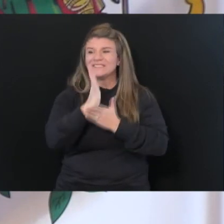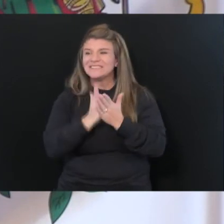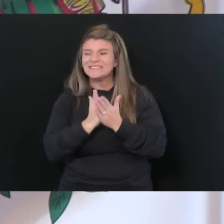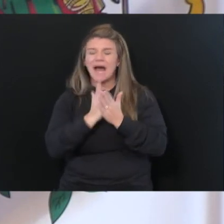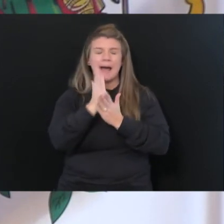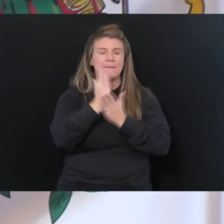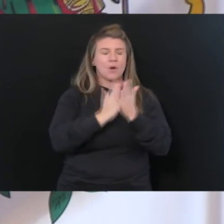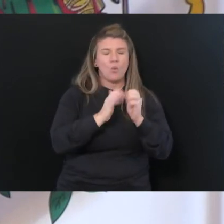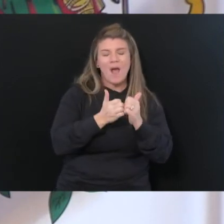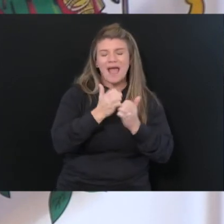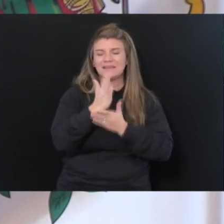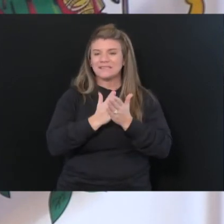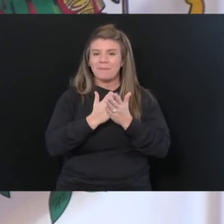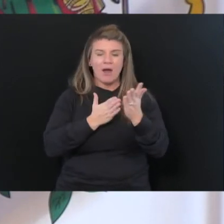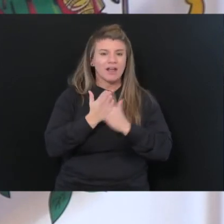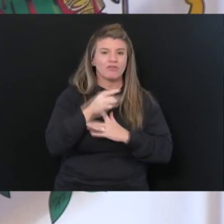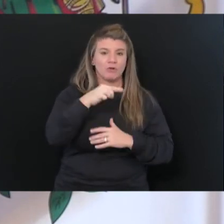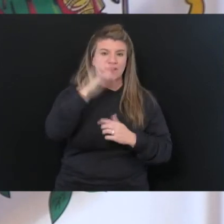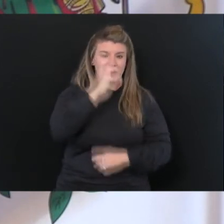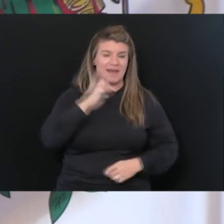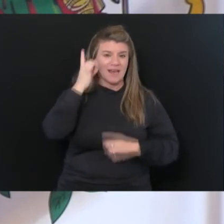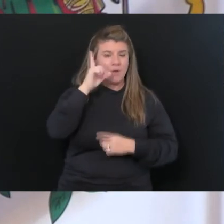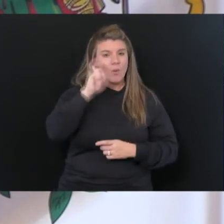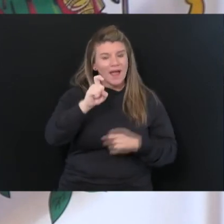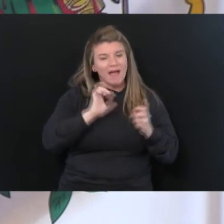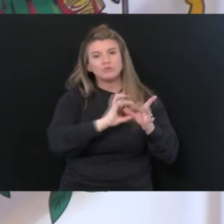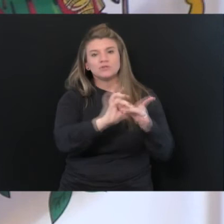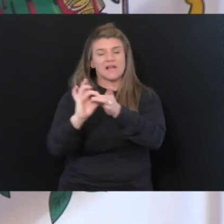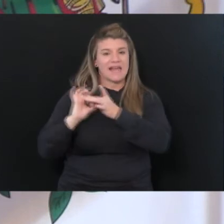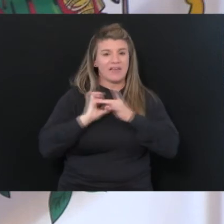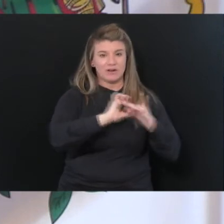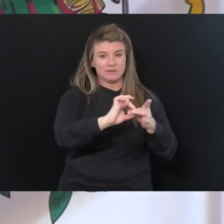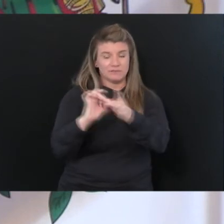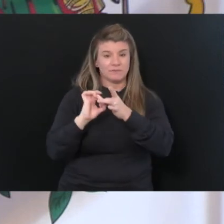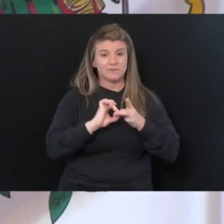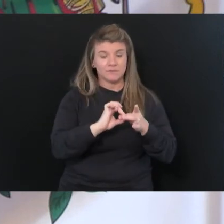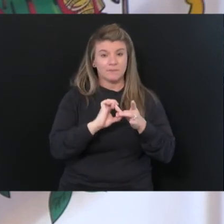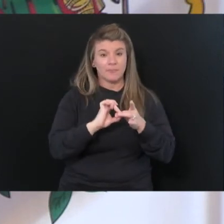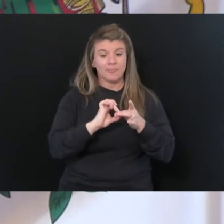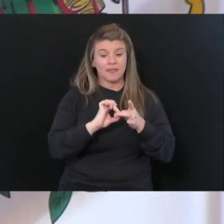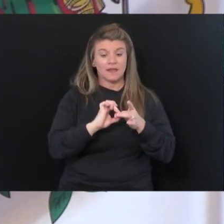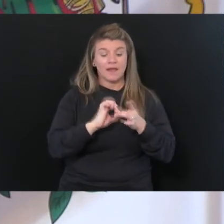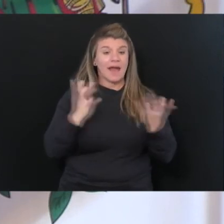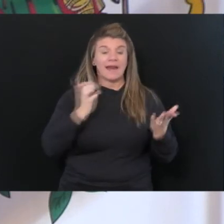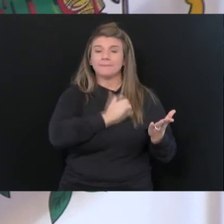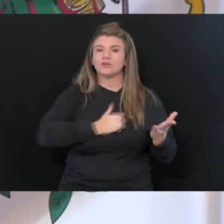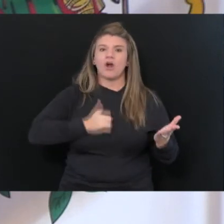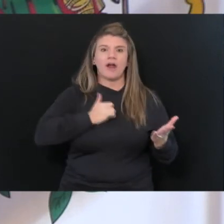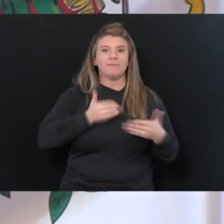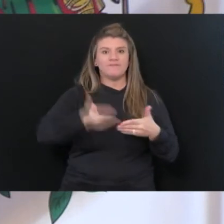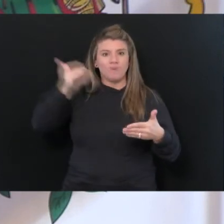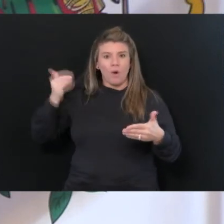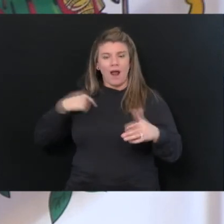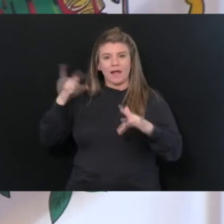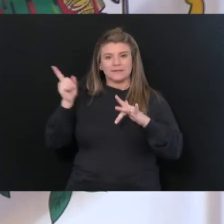get through this terrible pandemic. We got to stay together. And I'm sorry I just skipped over this and everything,